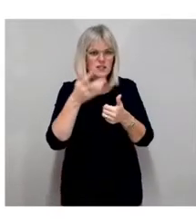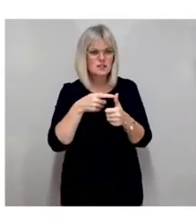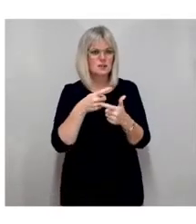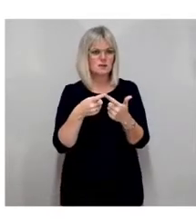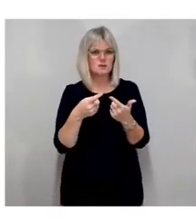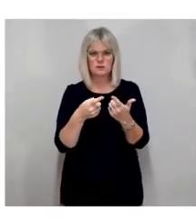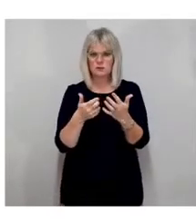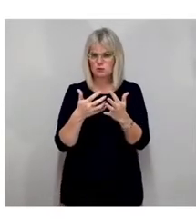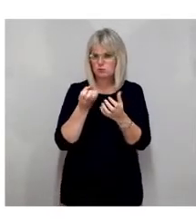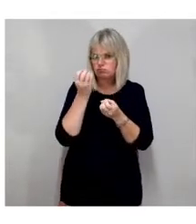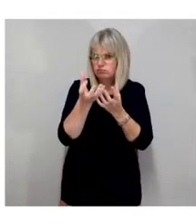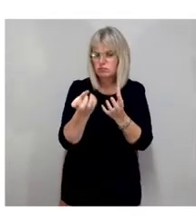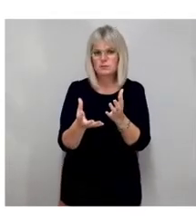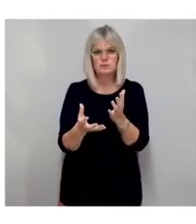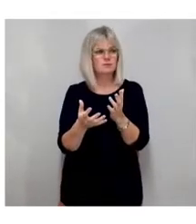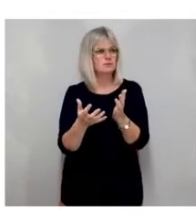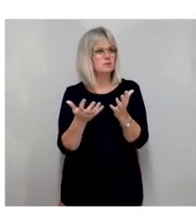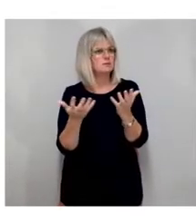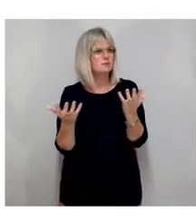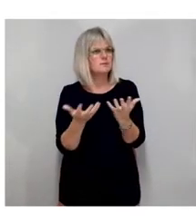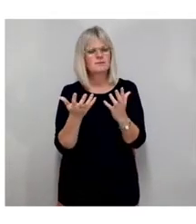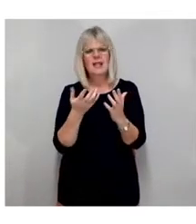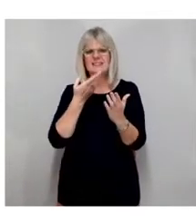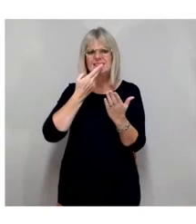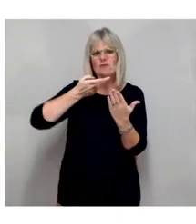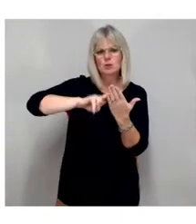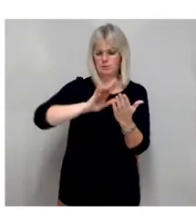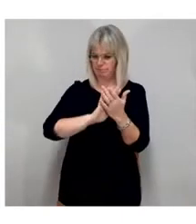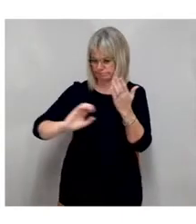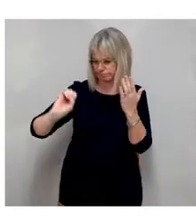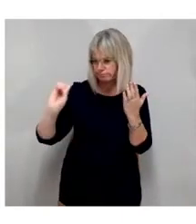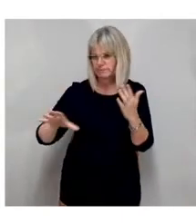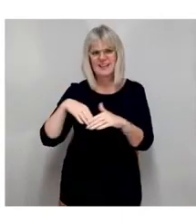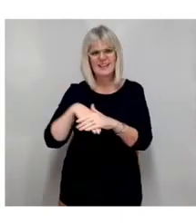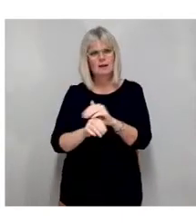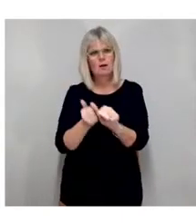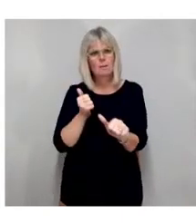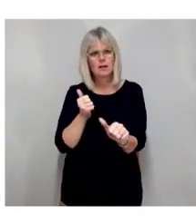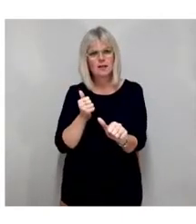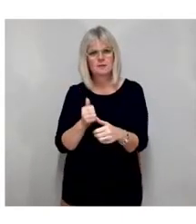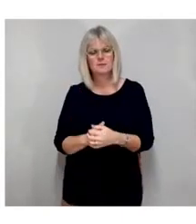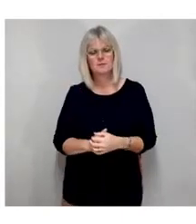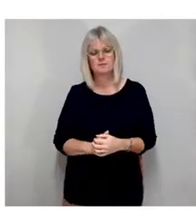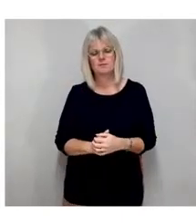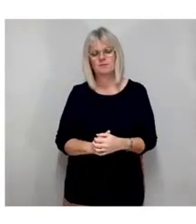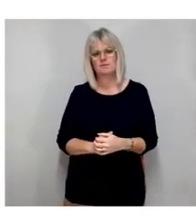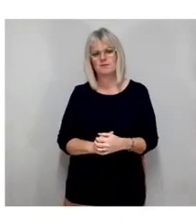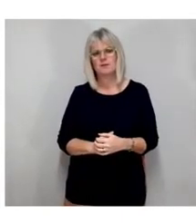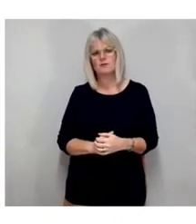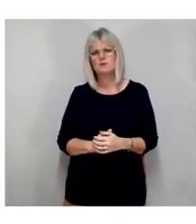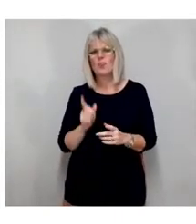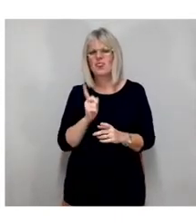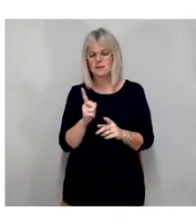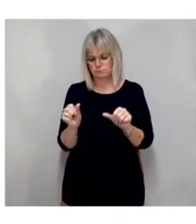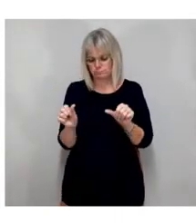in advertising, but breaking stereotypes and norms inside the company. So that's in short, Corie. I really believe culture is at